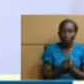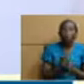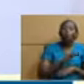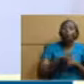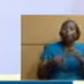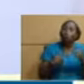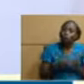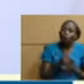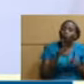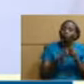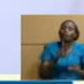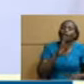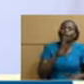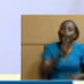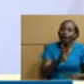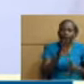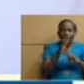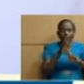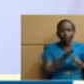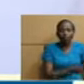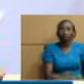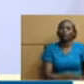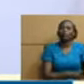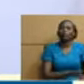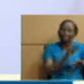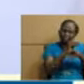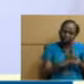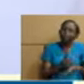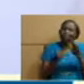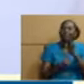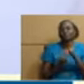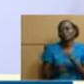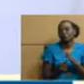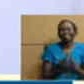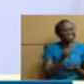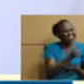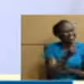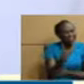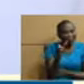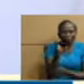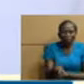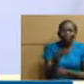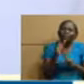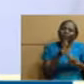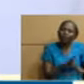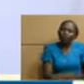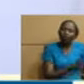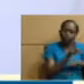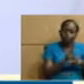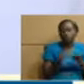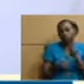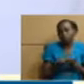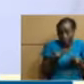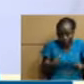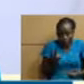vulnerable given the situation that is prevailing. And I think right now we are in that